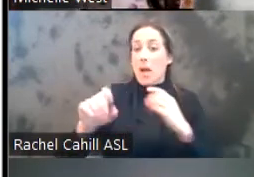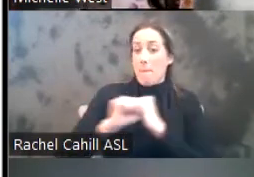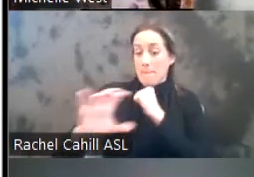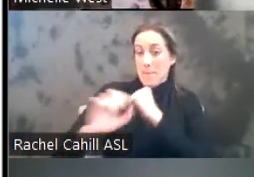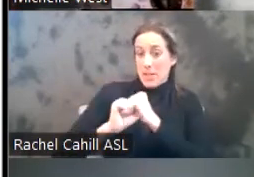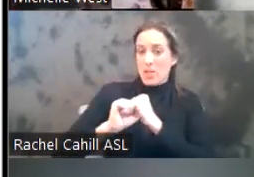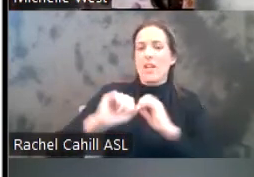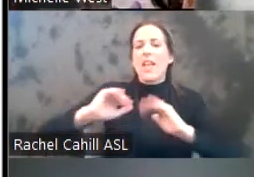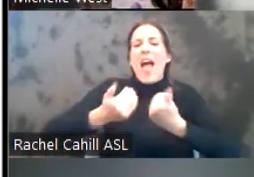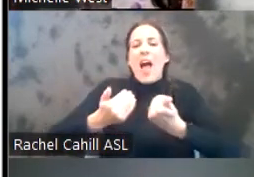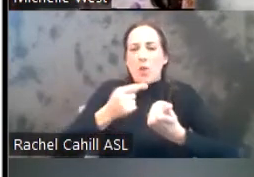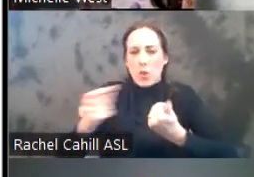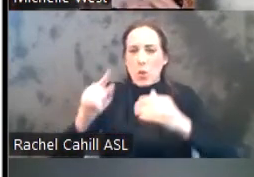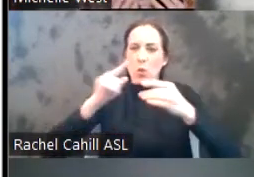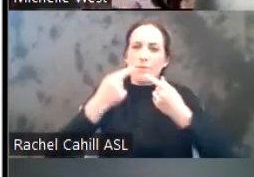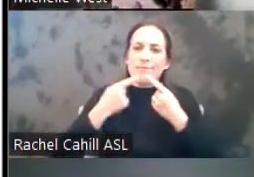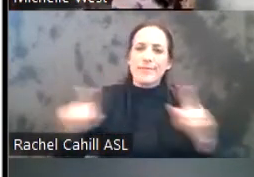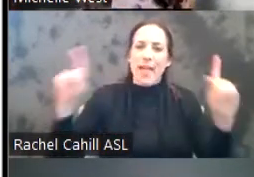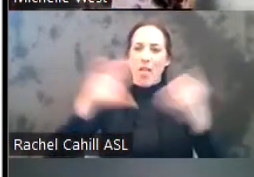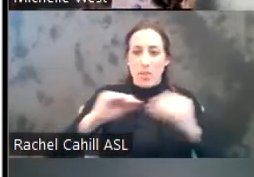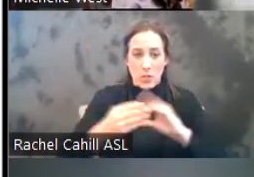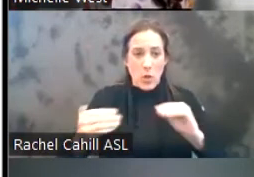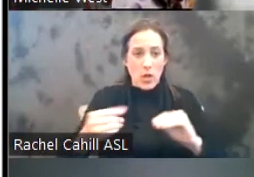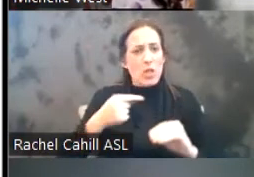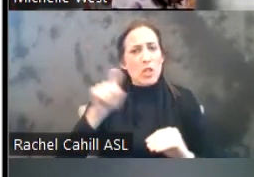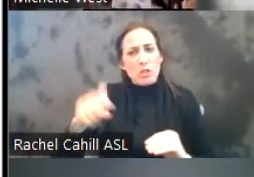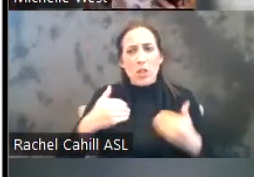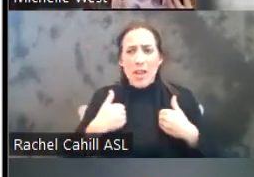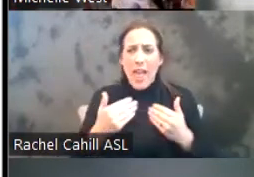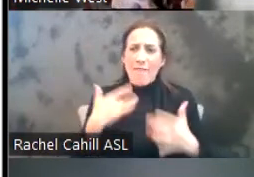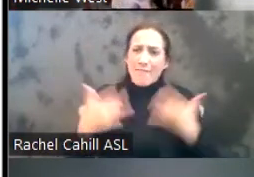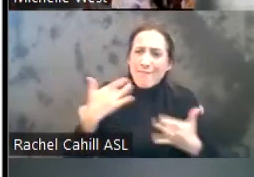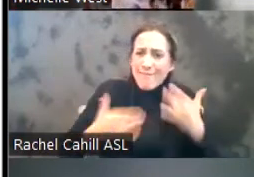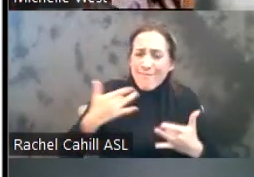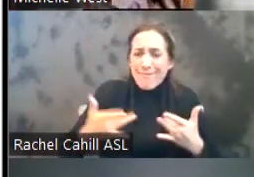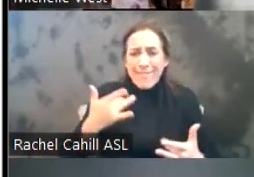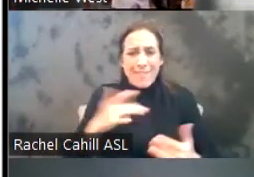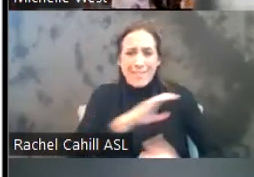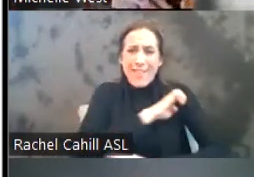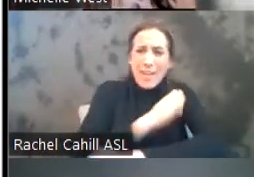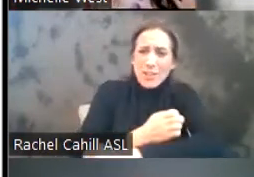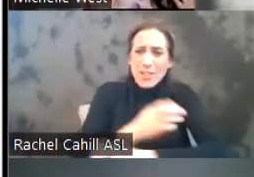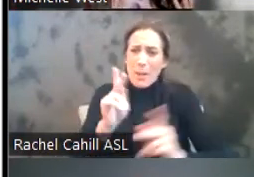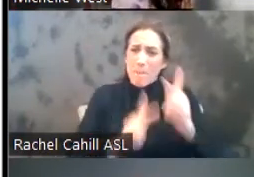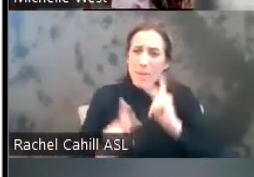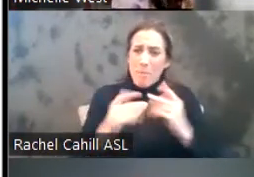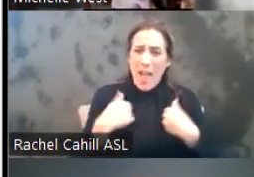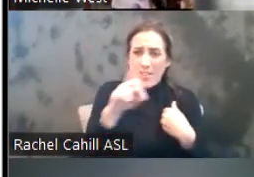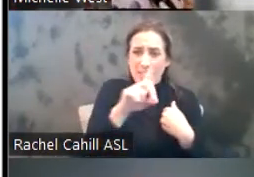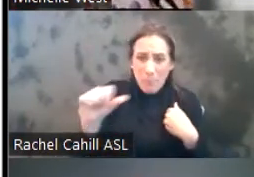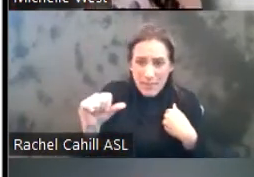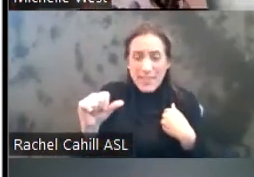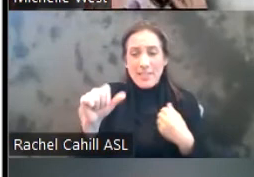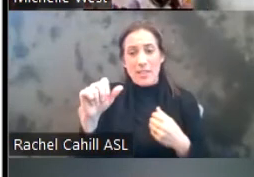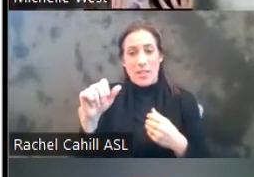going to tell the story, and have passion with it. Have your passion for people with disabilities and what you're doing to